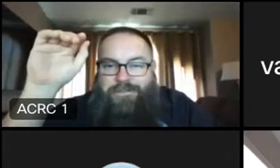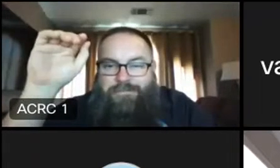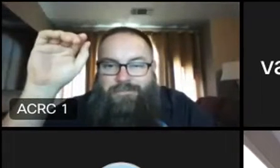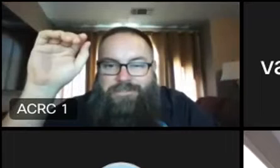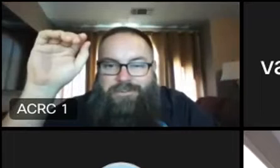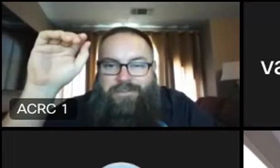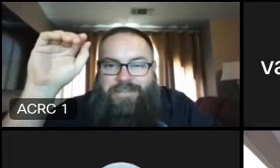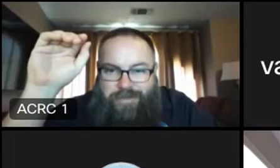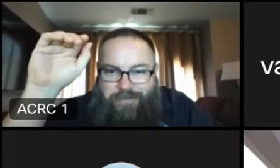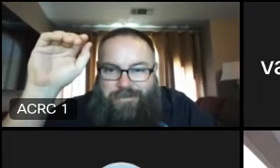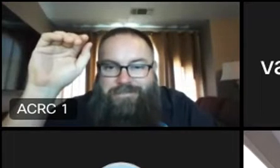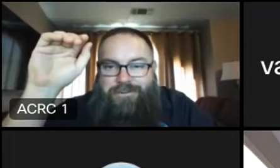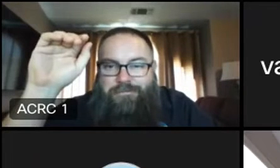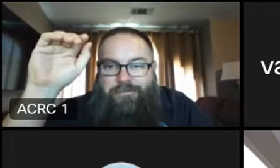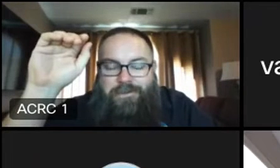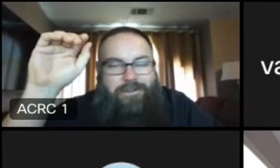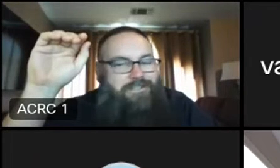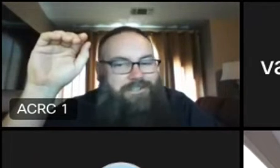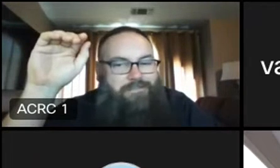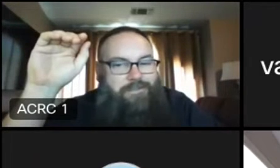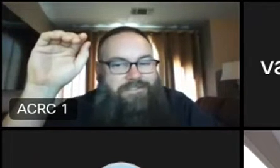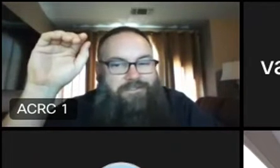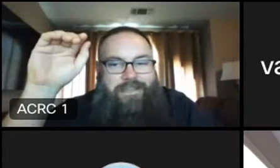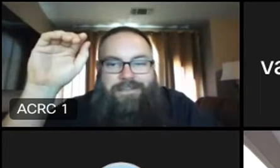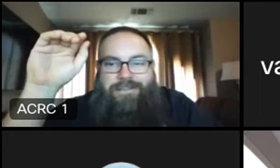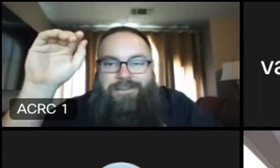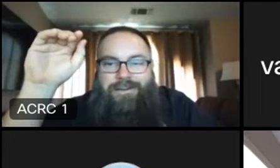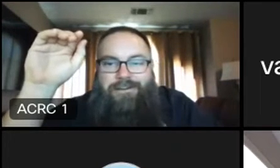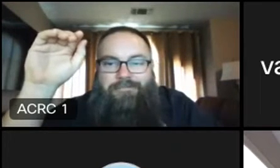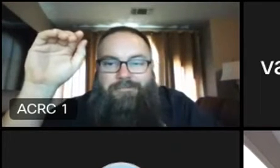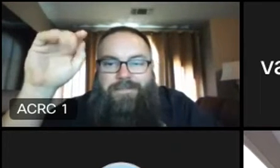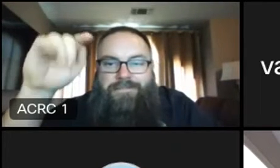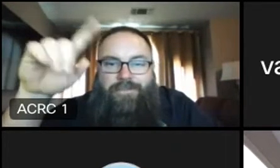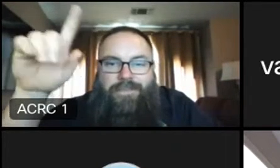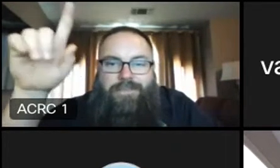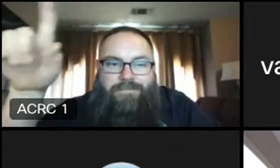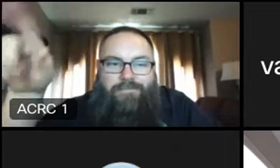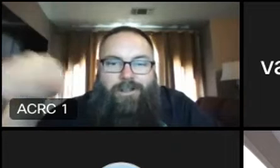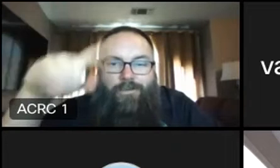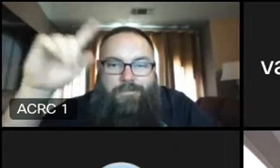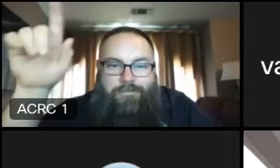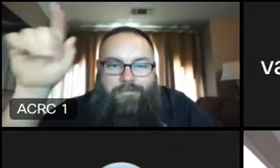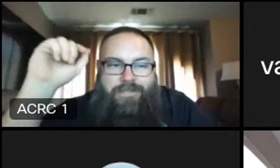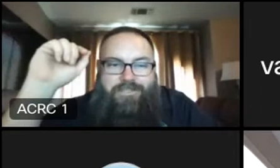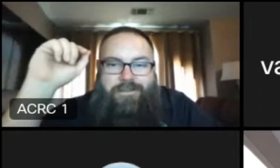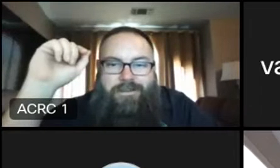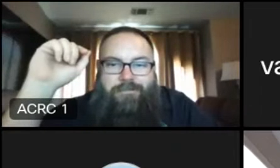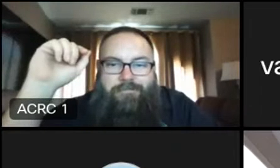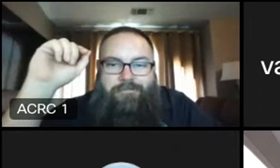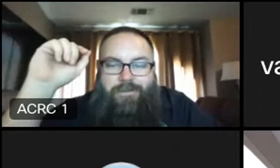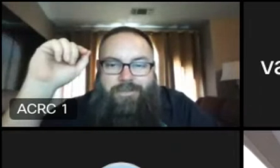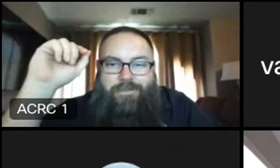of hearing about the employment survey yesterday because they're going to be relaunching the employment survey. And so we can get some follow-up